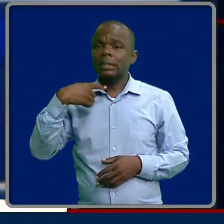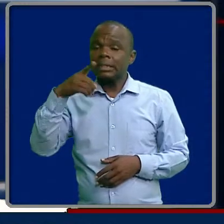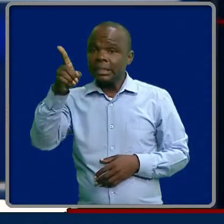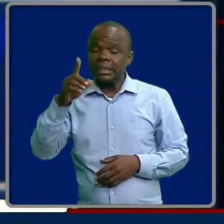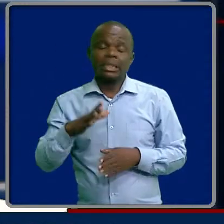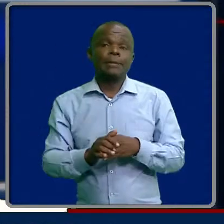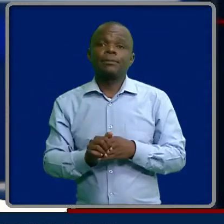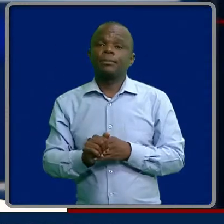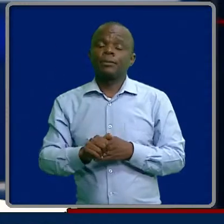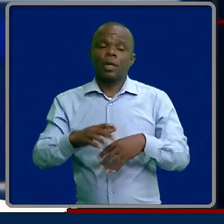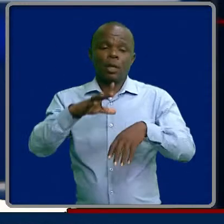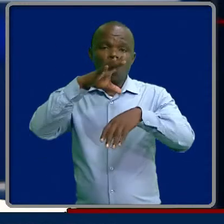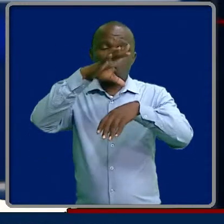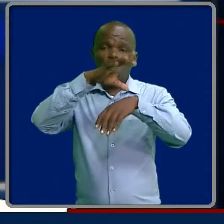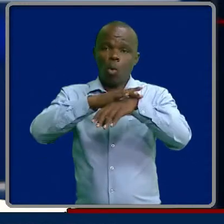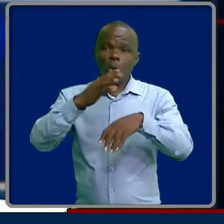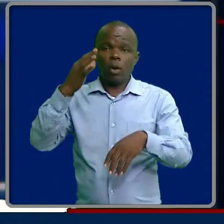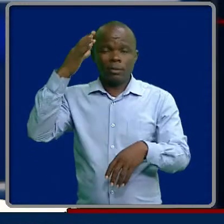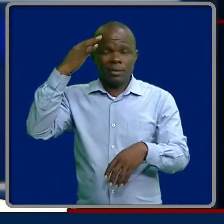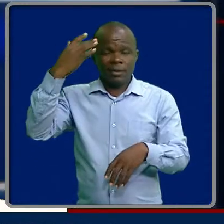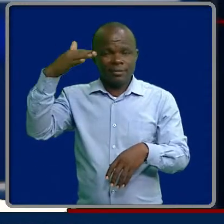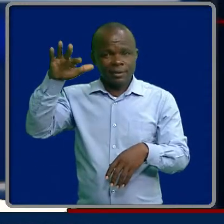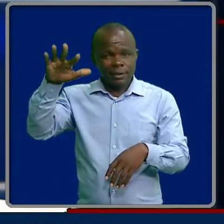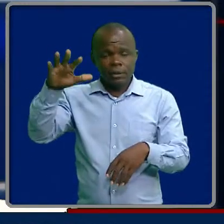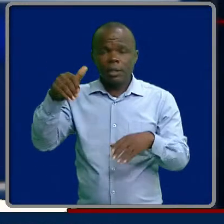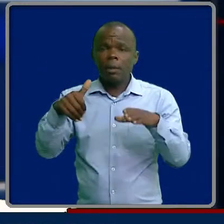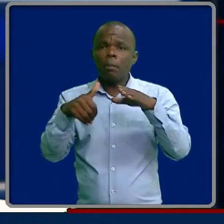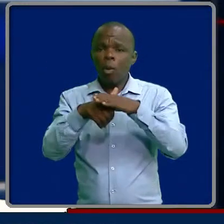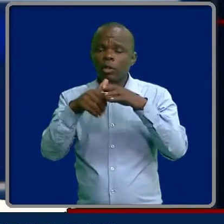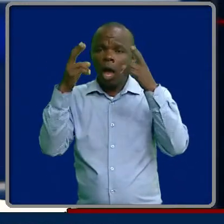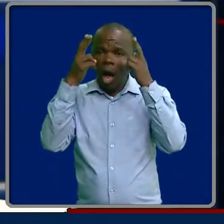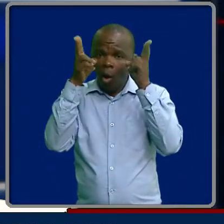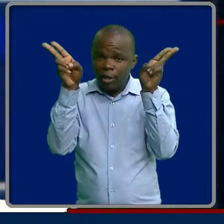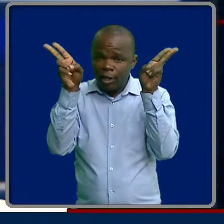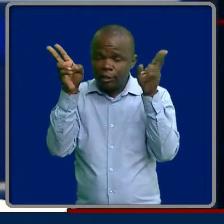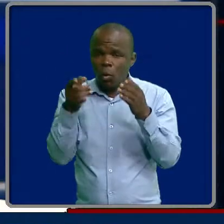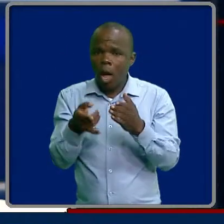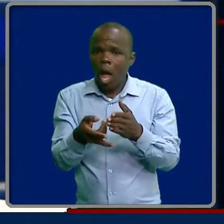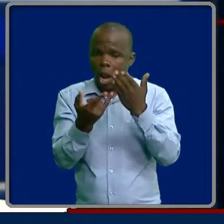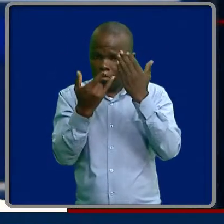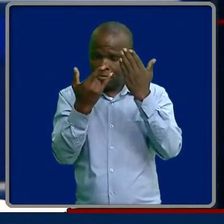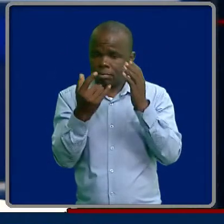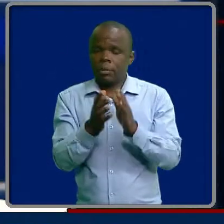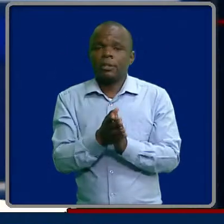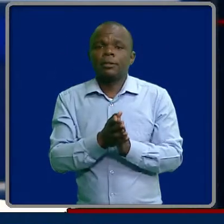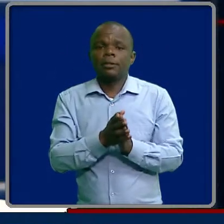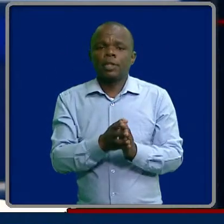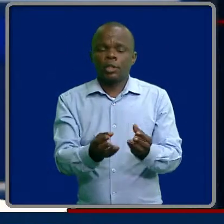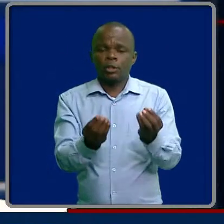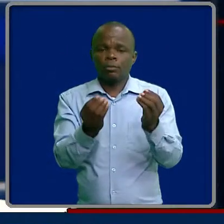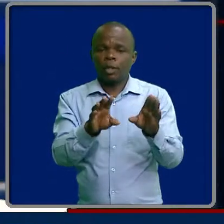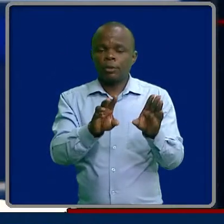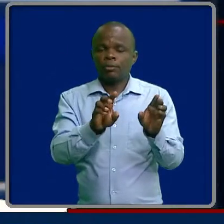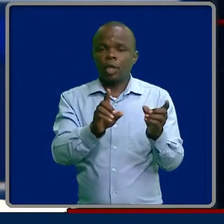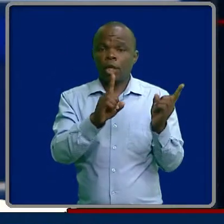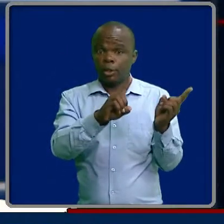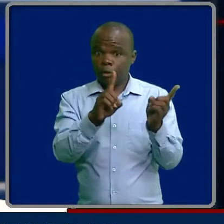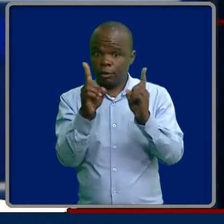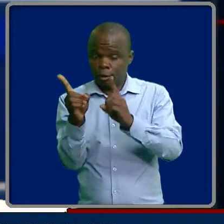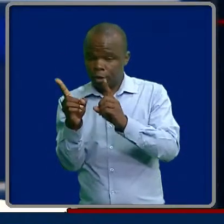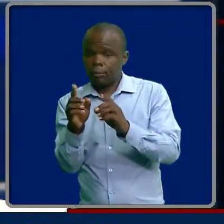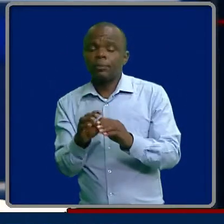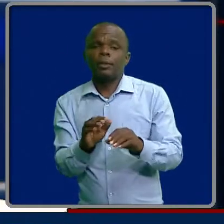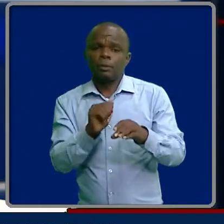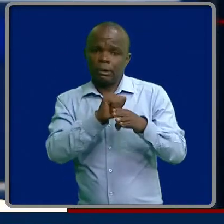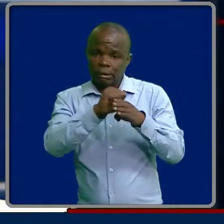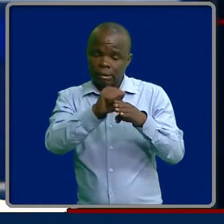condition without discriminating against those living with it. The Deputy Prime Minister says teachers should be trained on how to handle children with